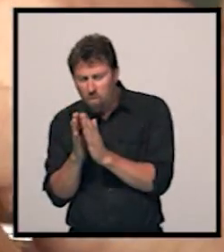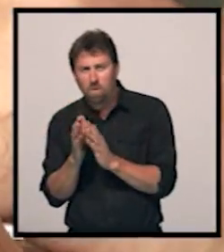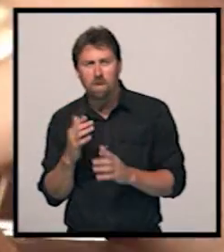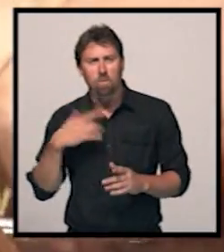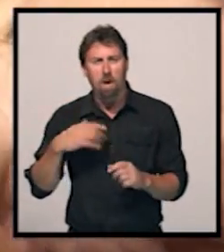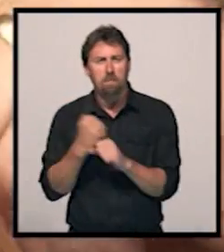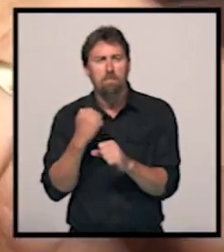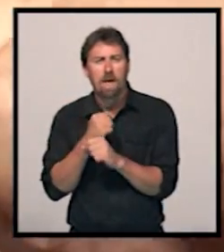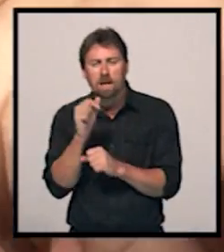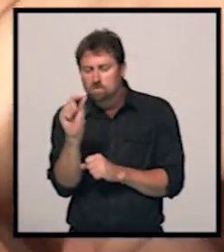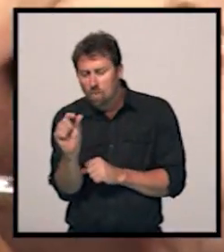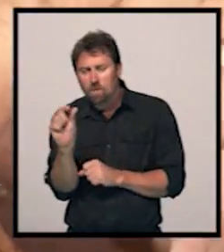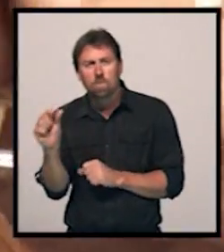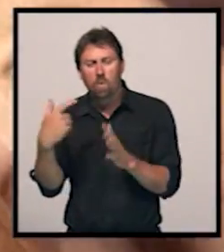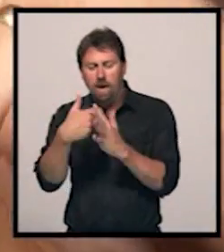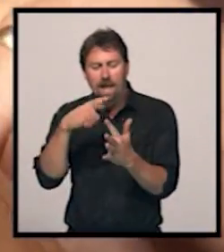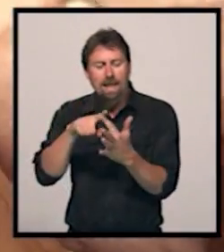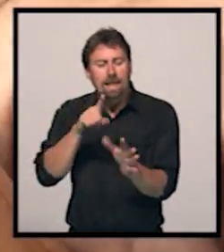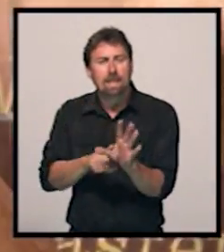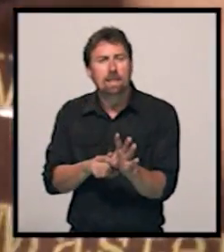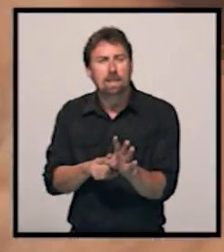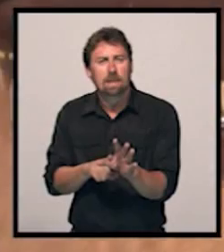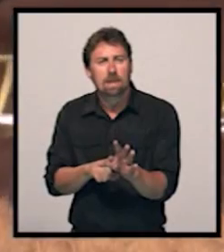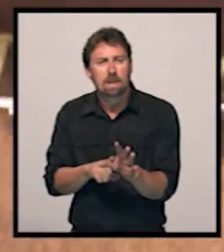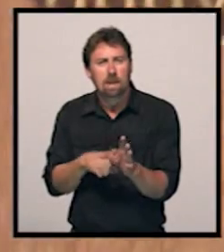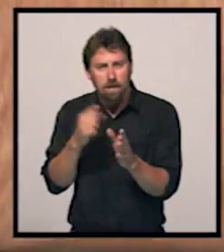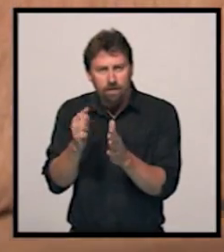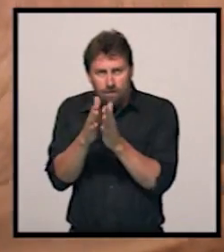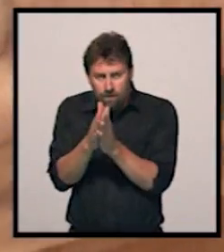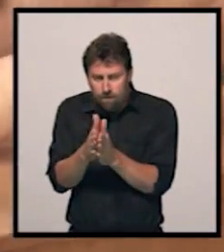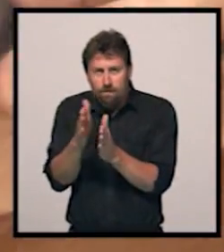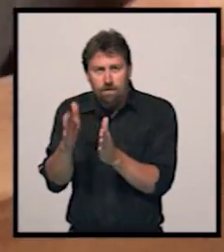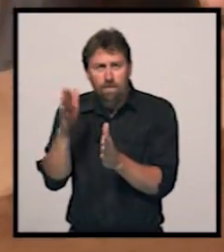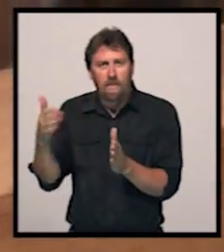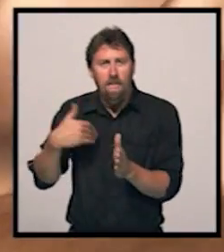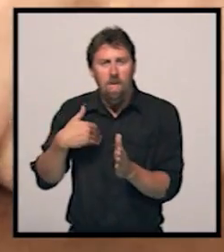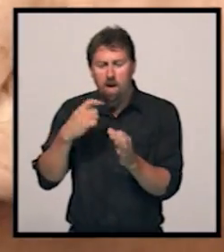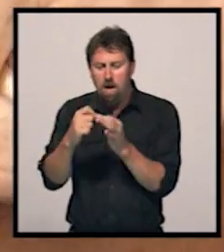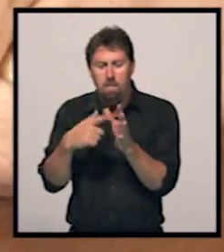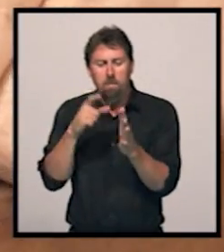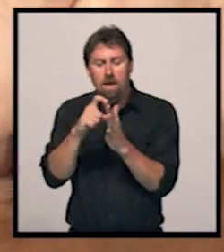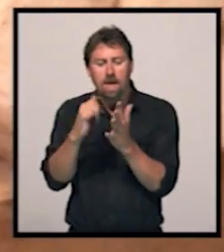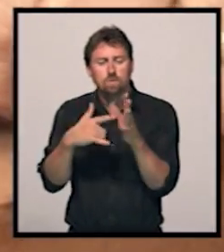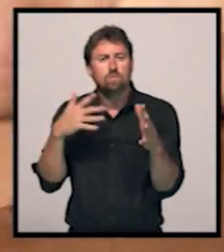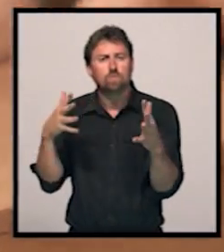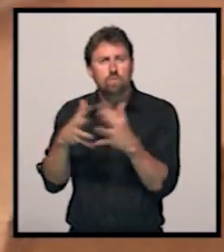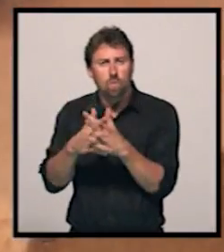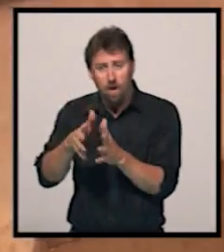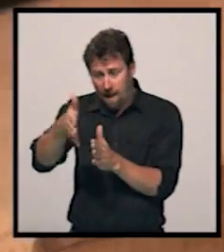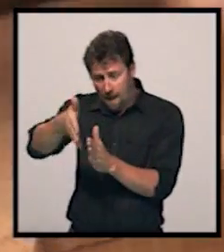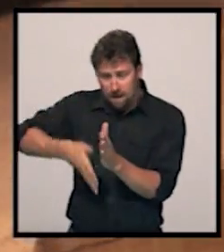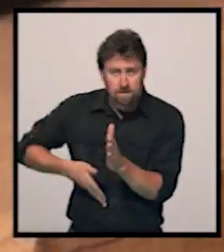we made them that small. These keys are spaced, so if I cut this off with the bandsaw, they're going to